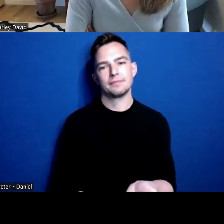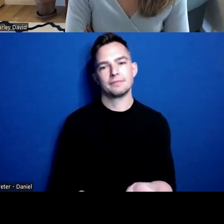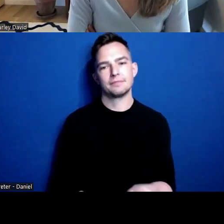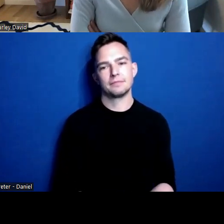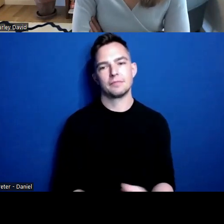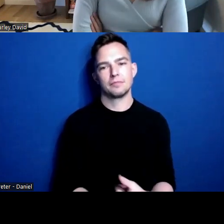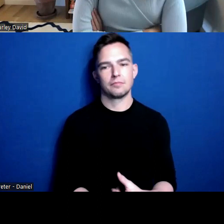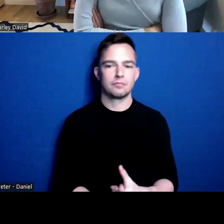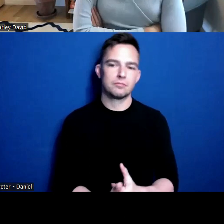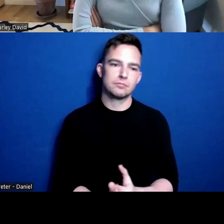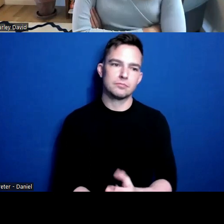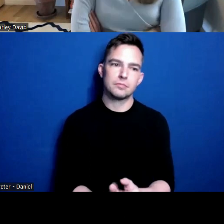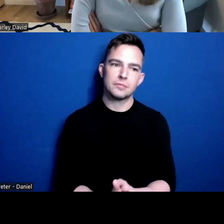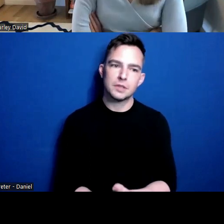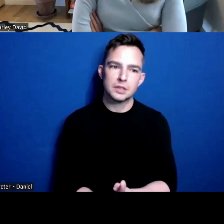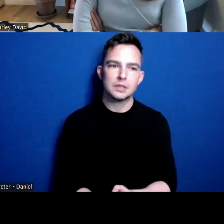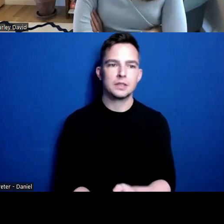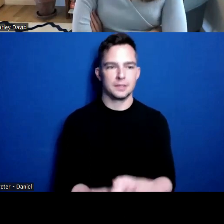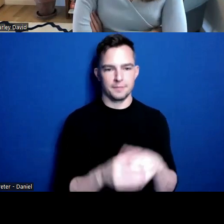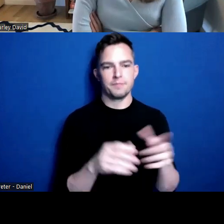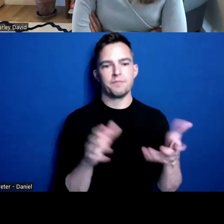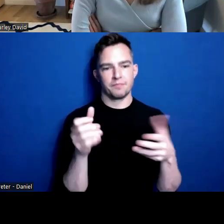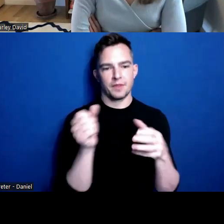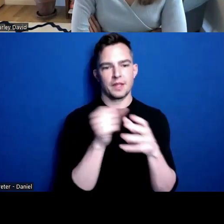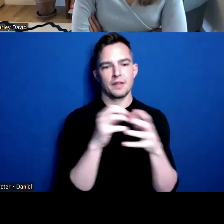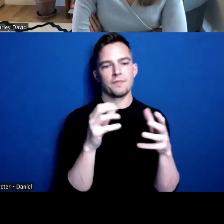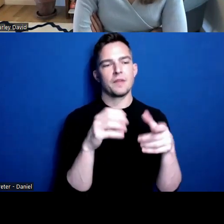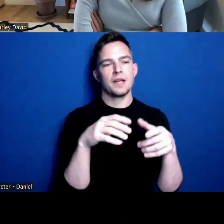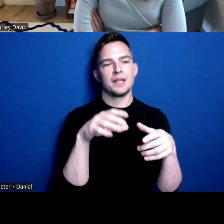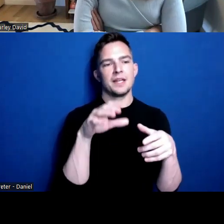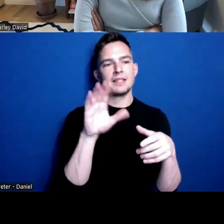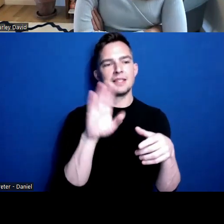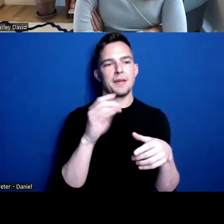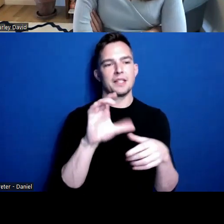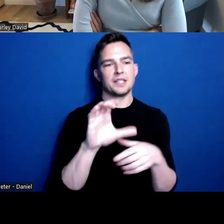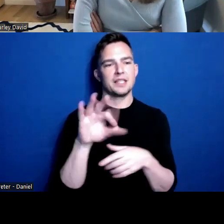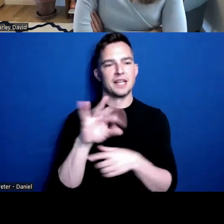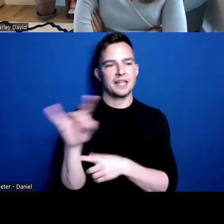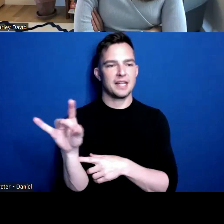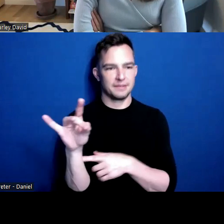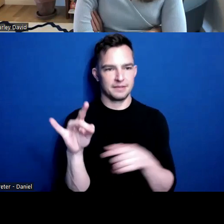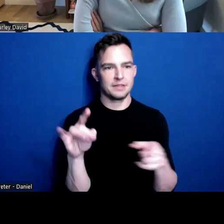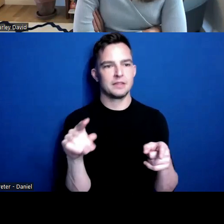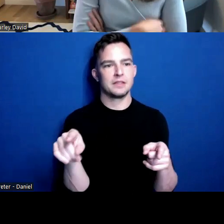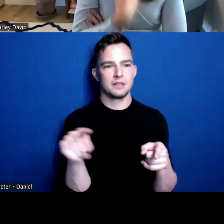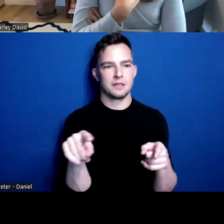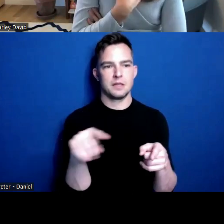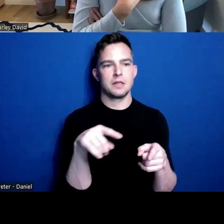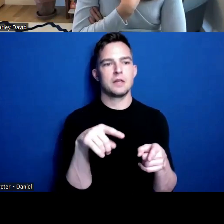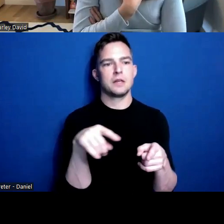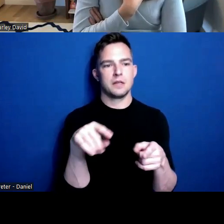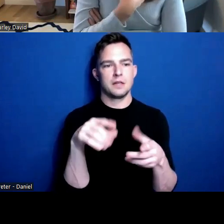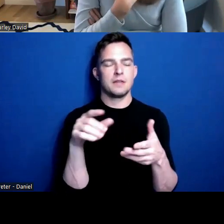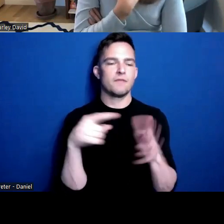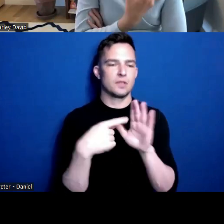Okay, so let's dive into that first scenario. CCBHCs are the 988 call centers. So in this scenario, CCBHCs receive